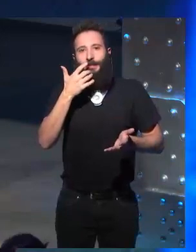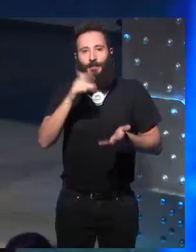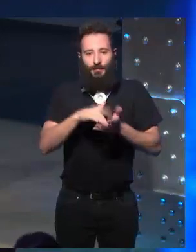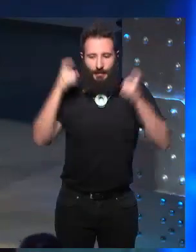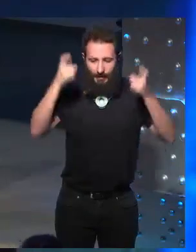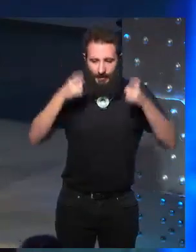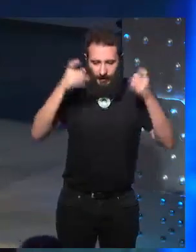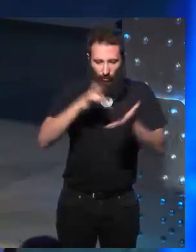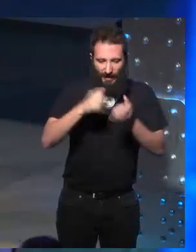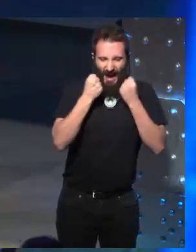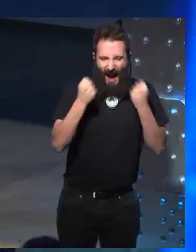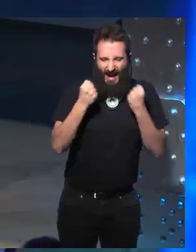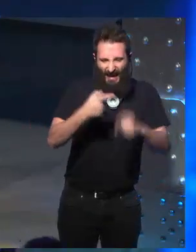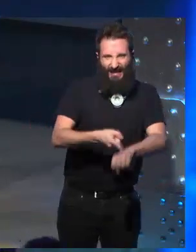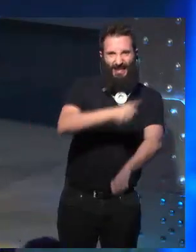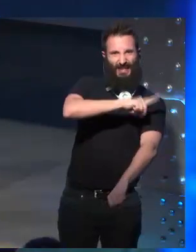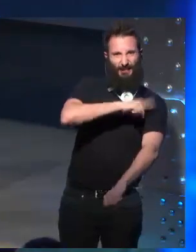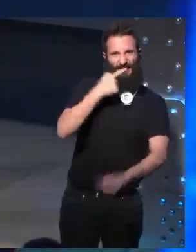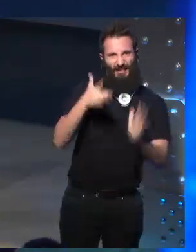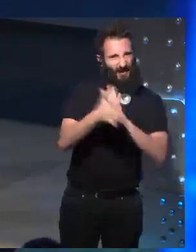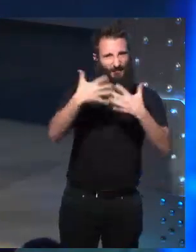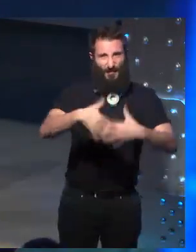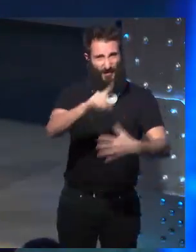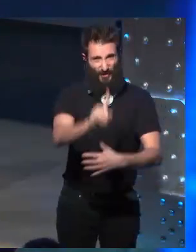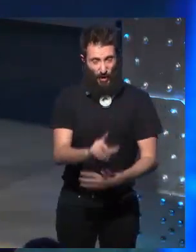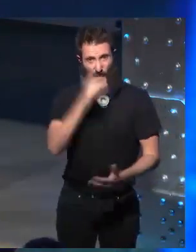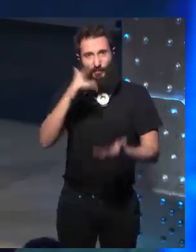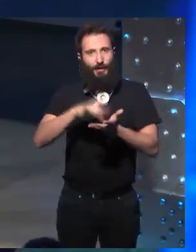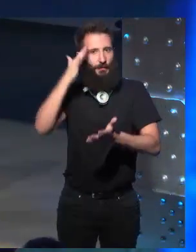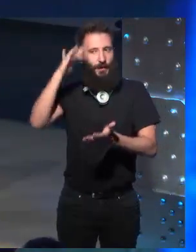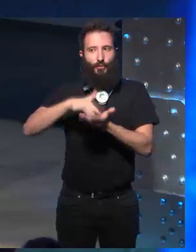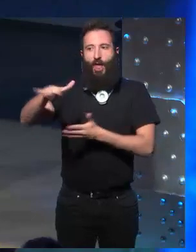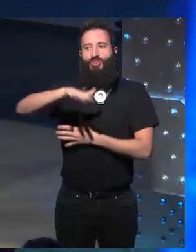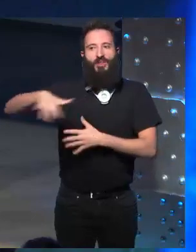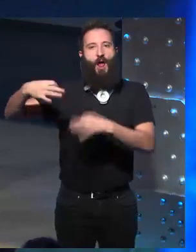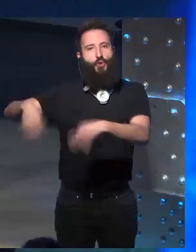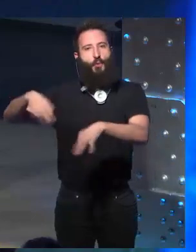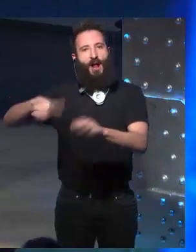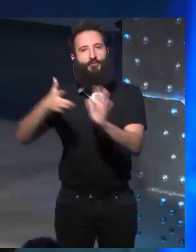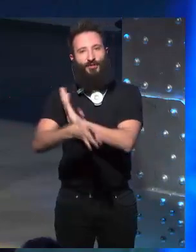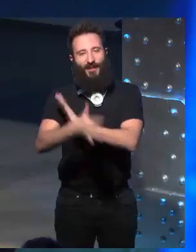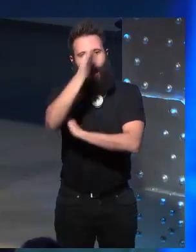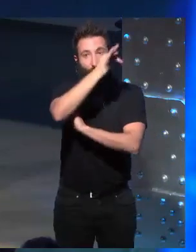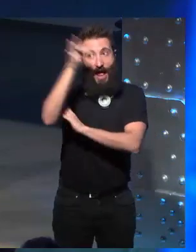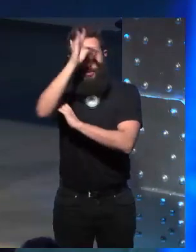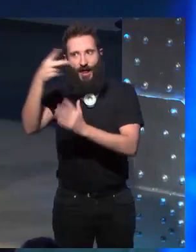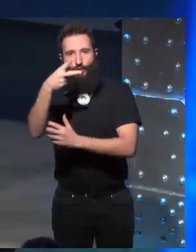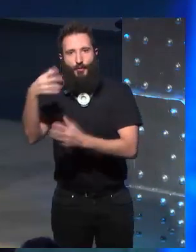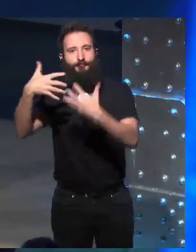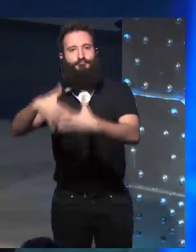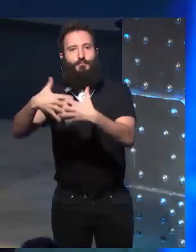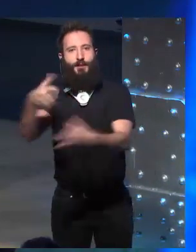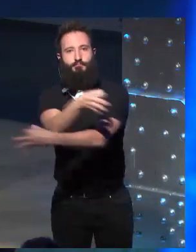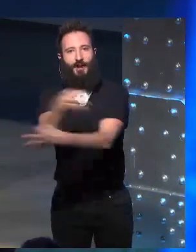if you stay in normal places, they work perfectly. We've never had theories that work